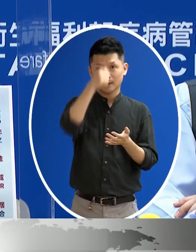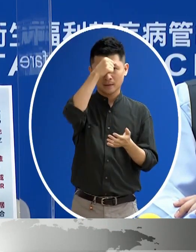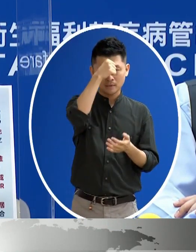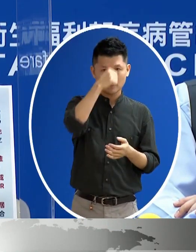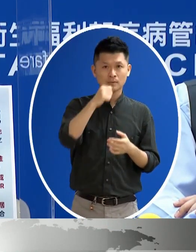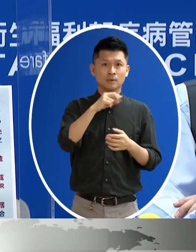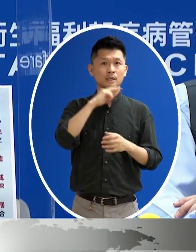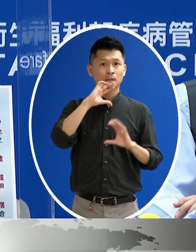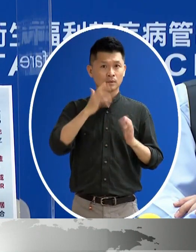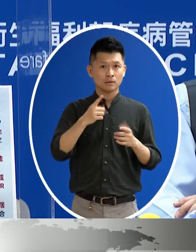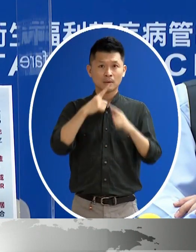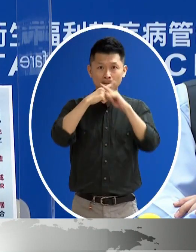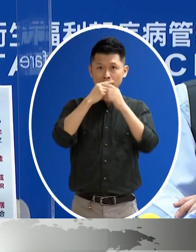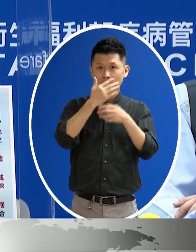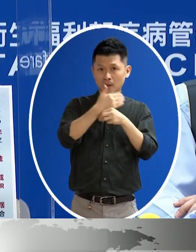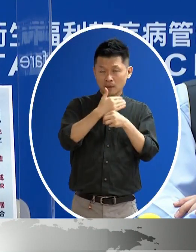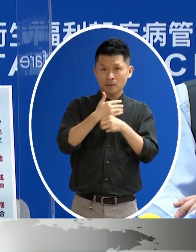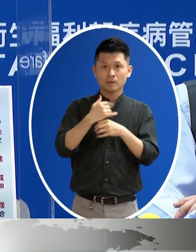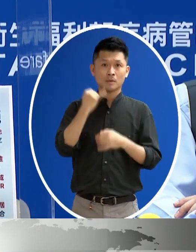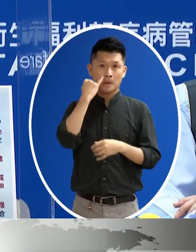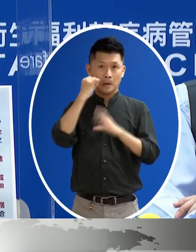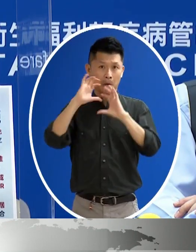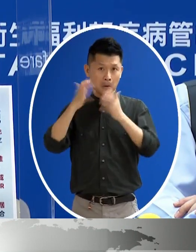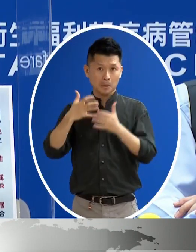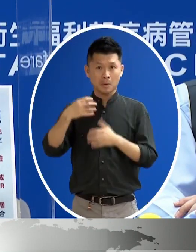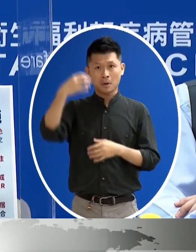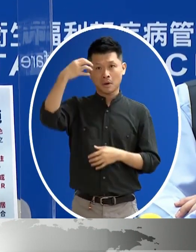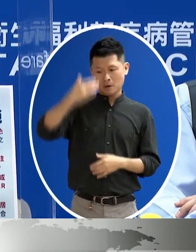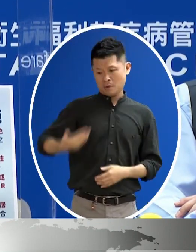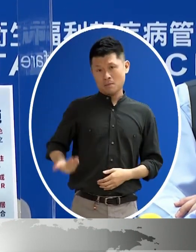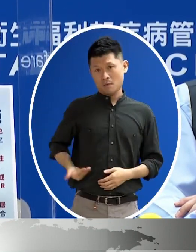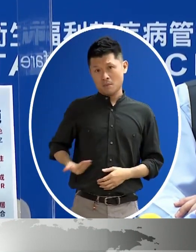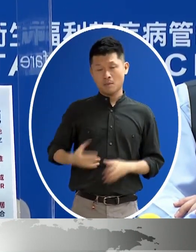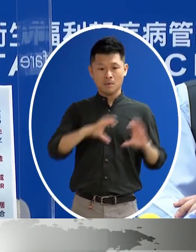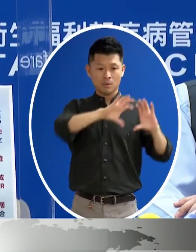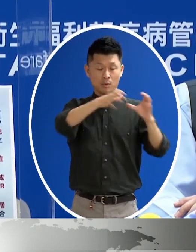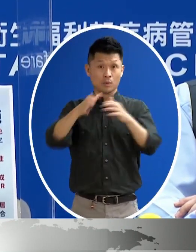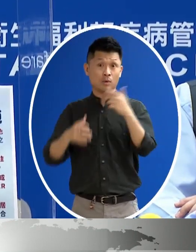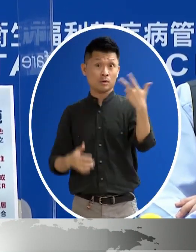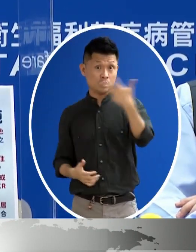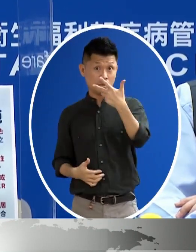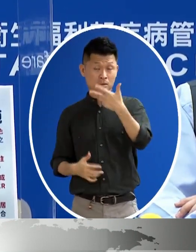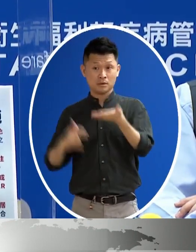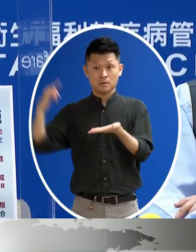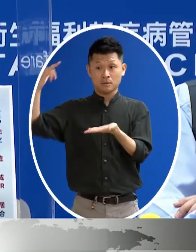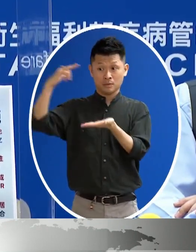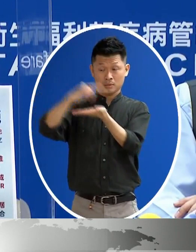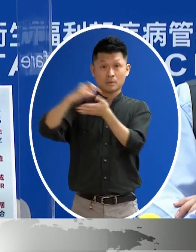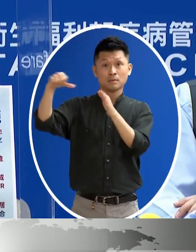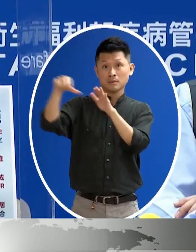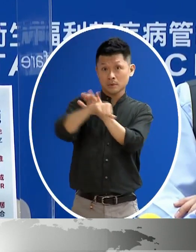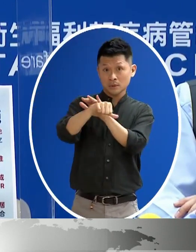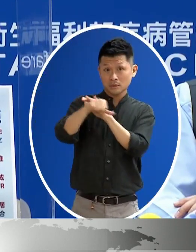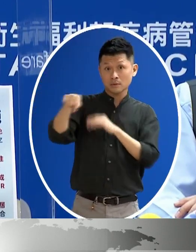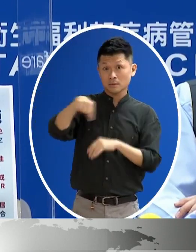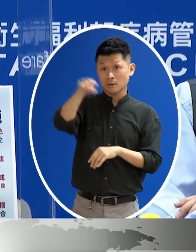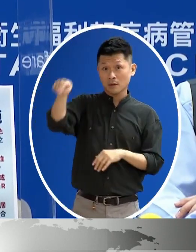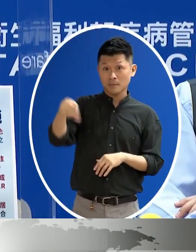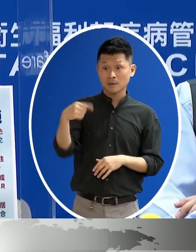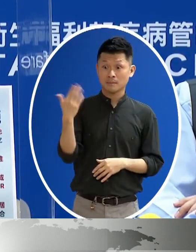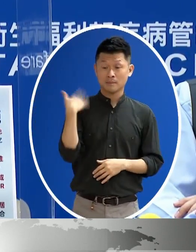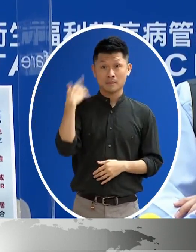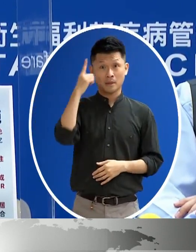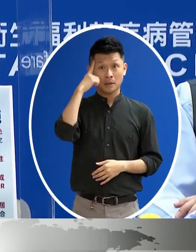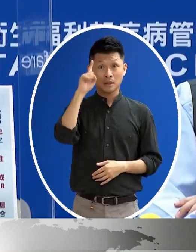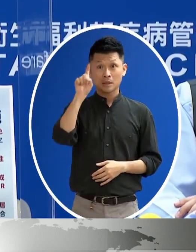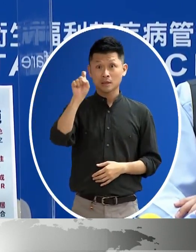from countries with significant numbers of Delta infections. These are India, the UK, Peru, Israel, Indonesia and